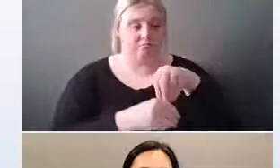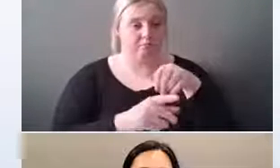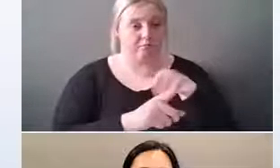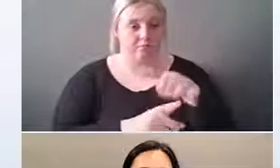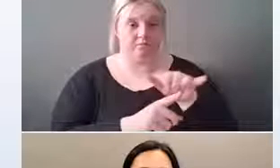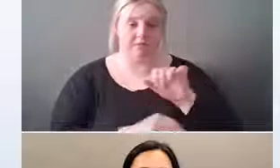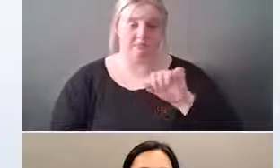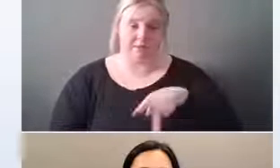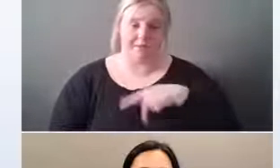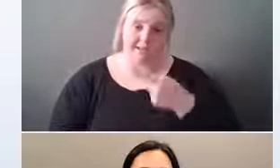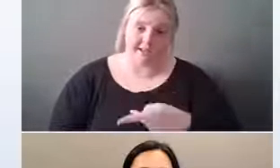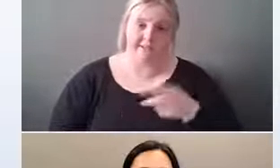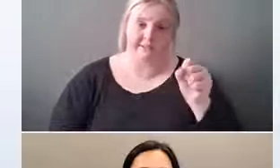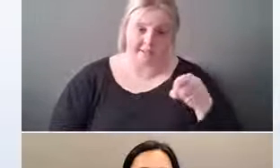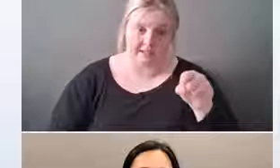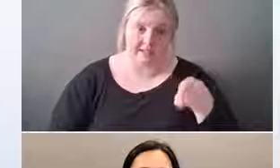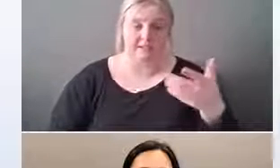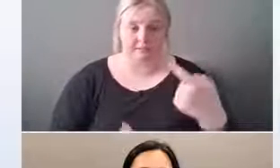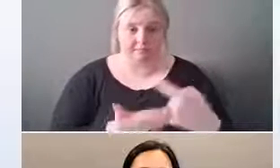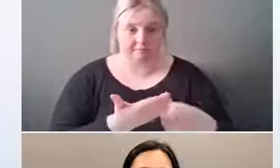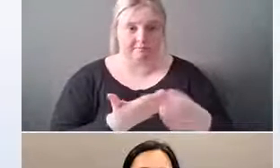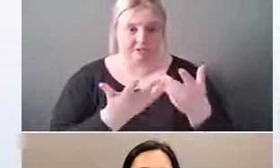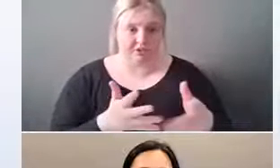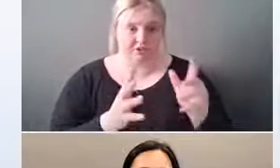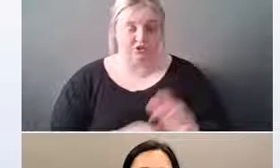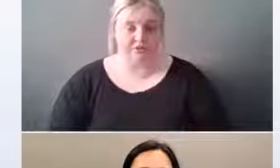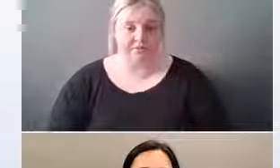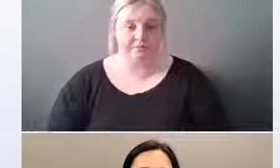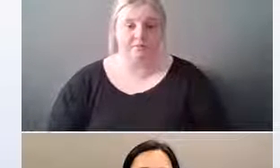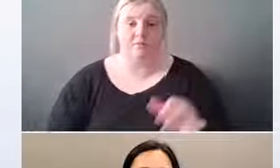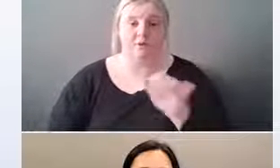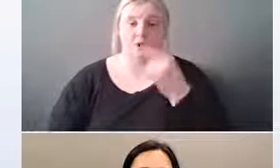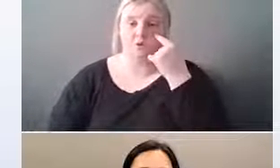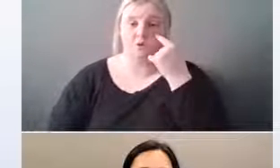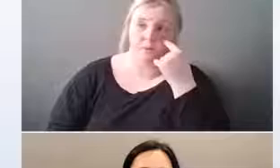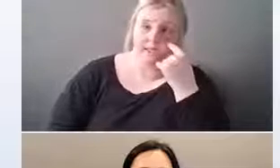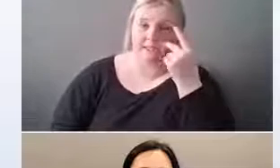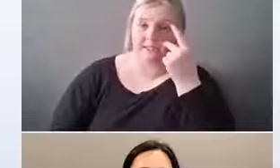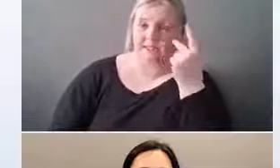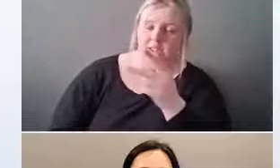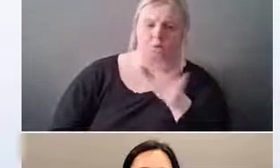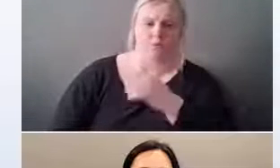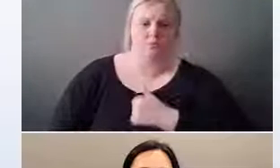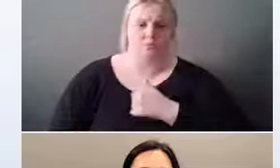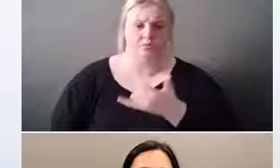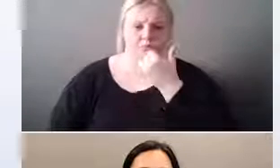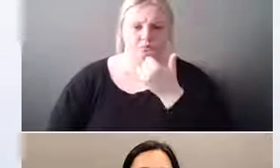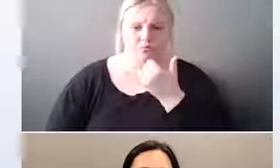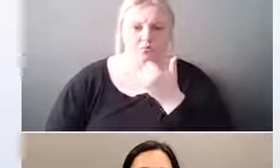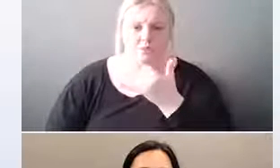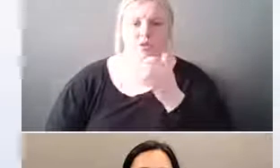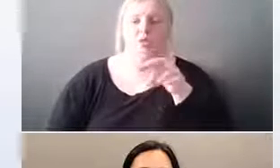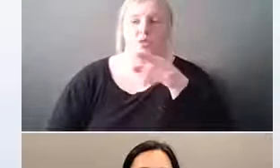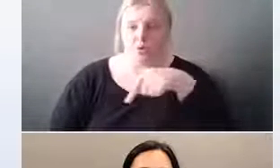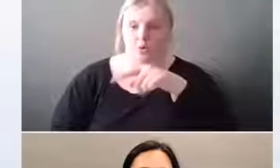or extremely upsetting. And witnessing bullying, oh, sorry, correction. It was those